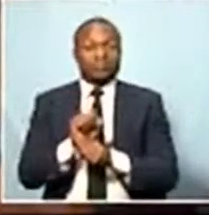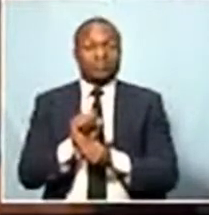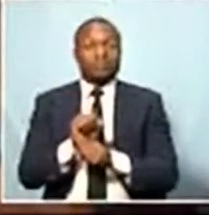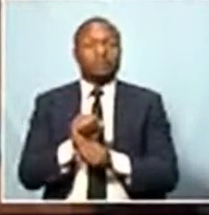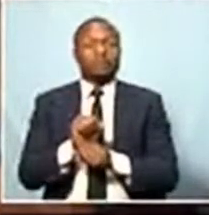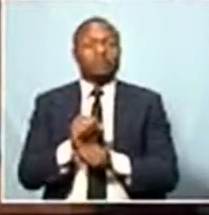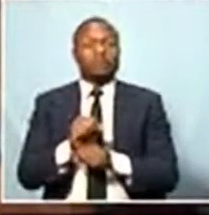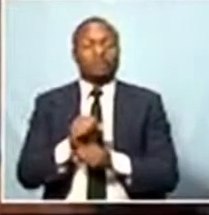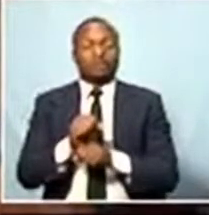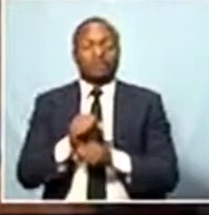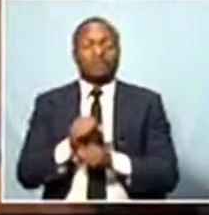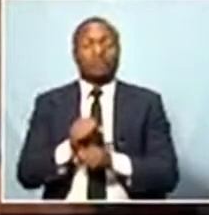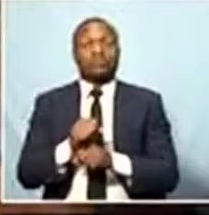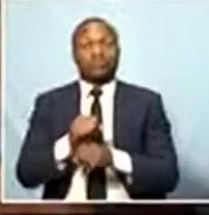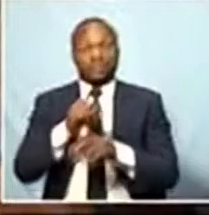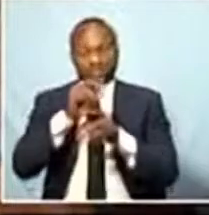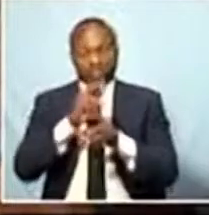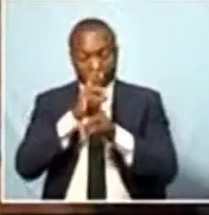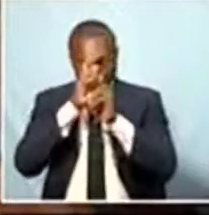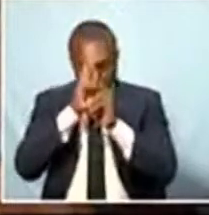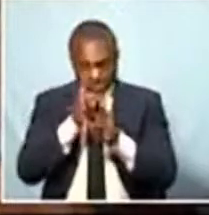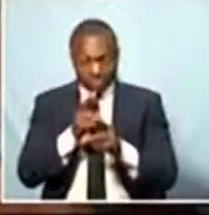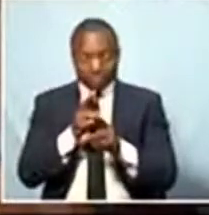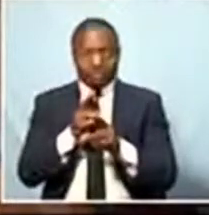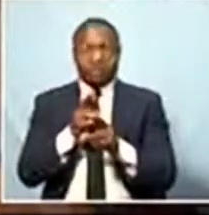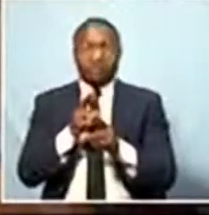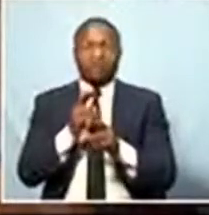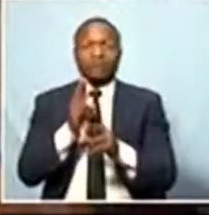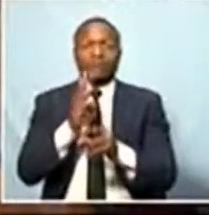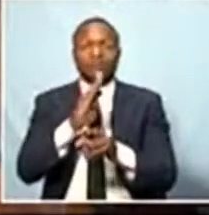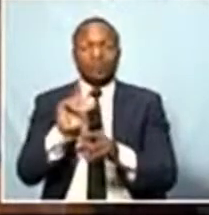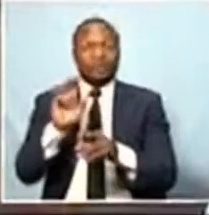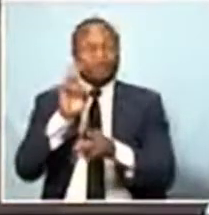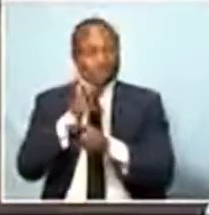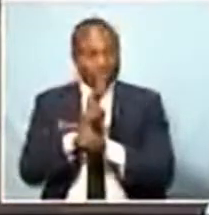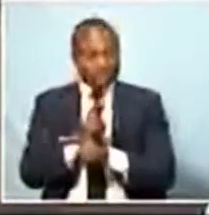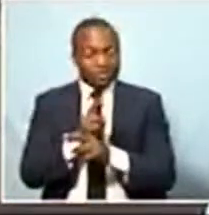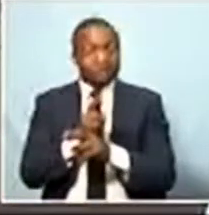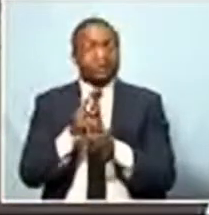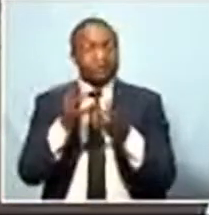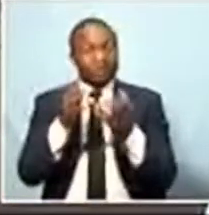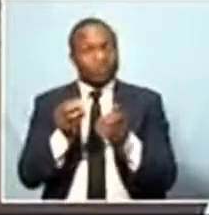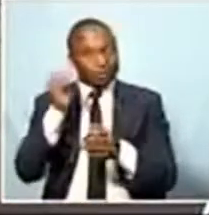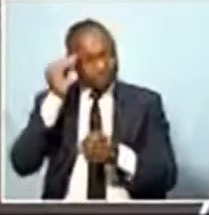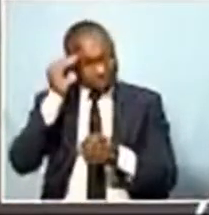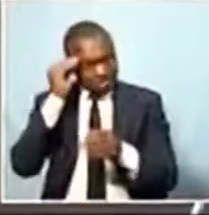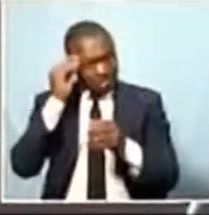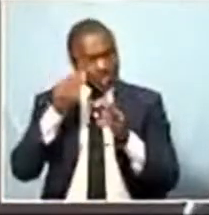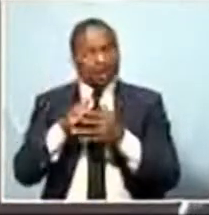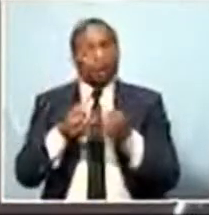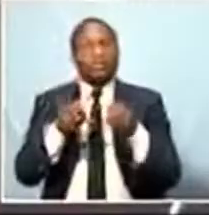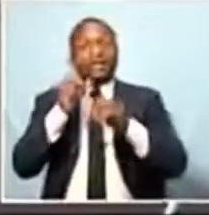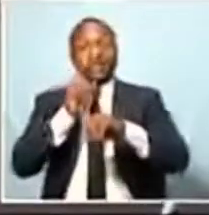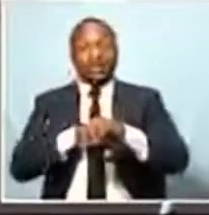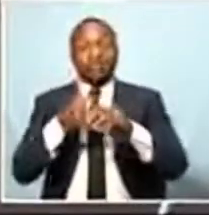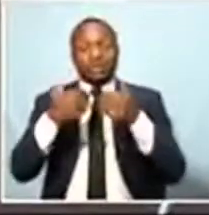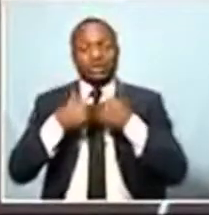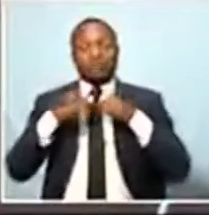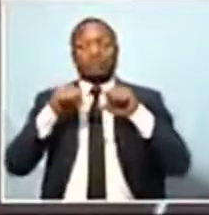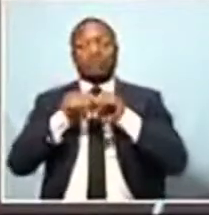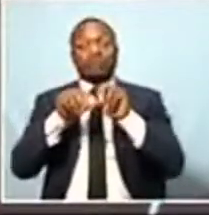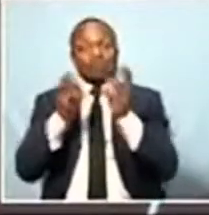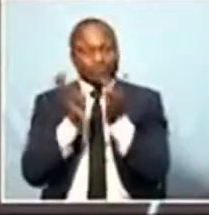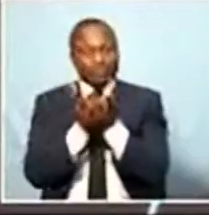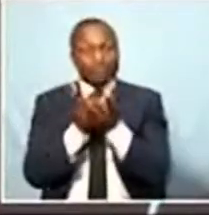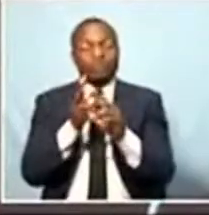fundamental human rights for Zambians. I just want to find out how often you have workshops, or do you have workshops